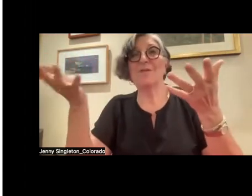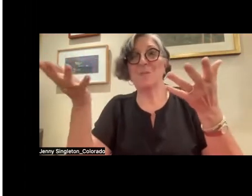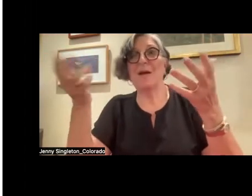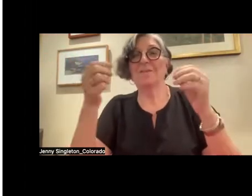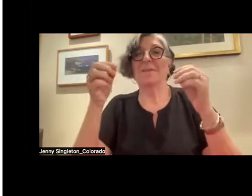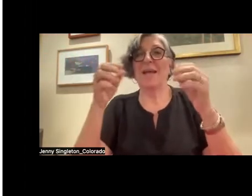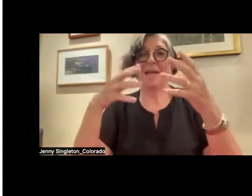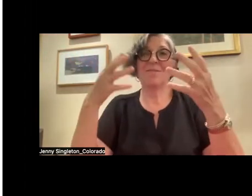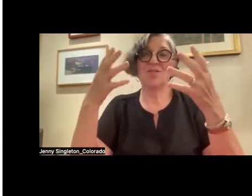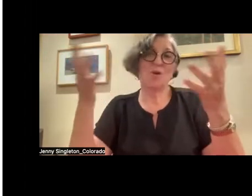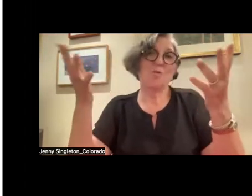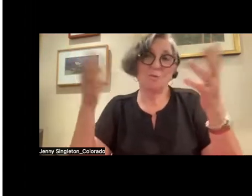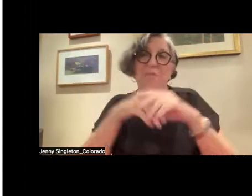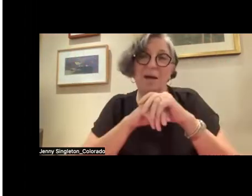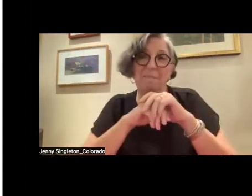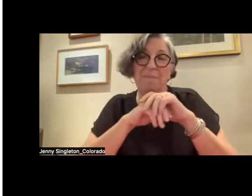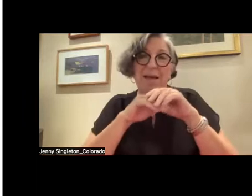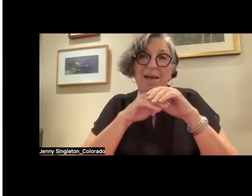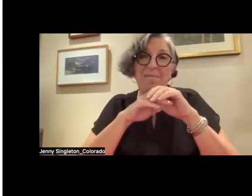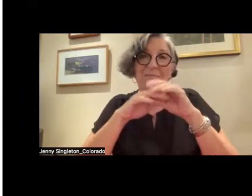to fingerspell and show,